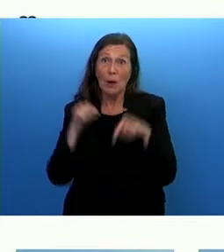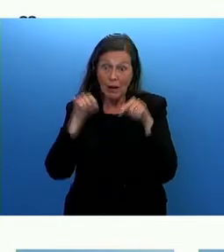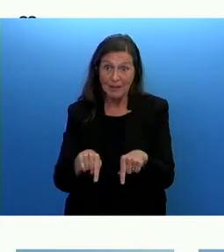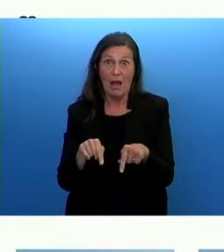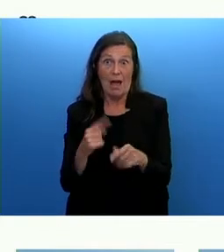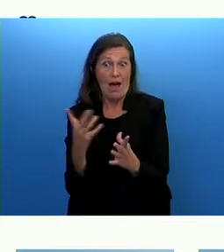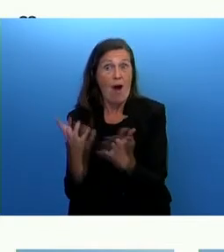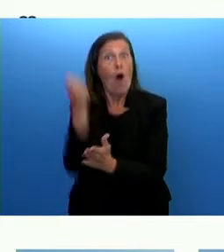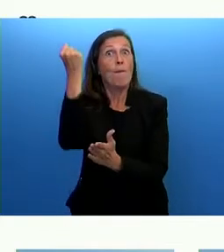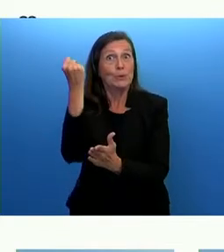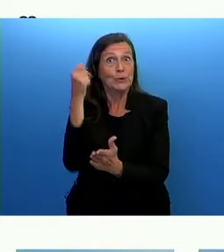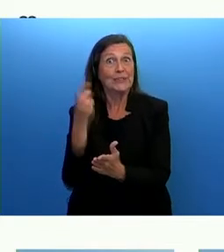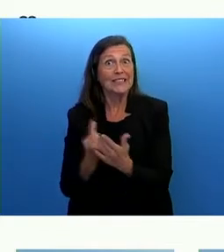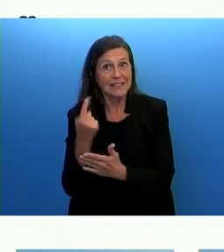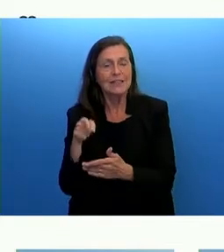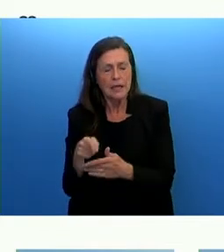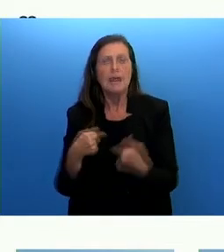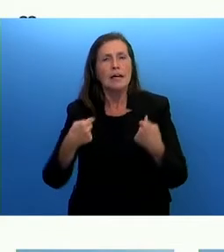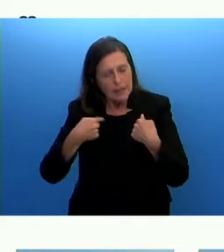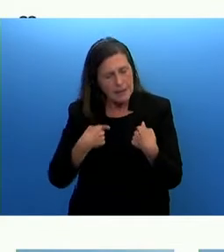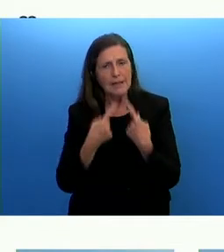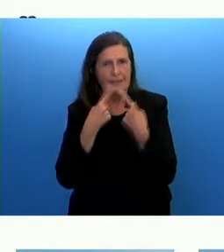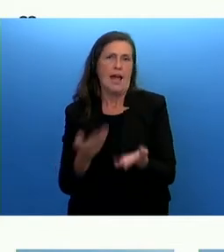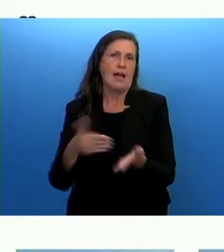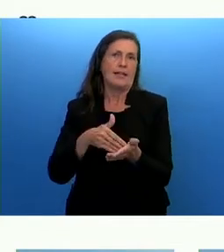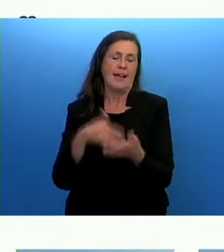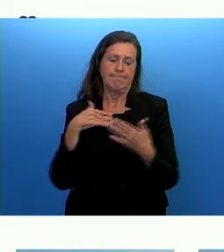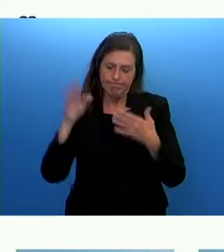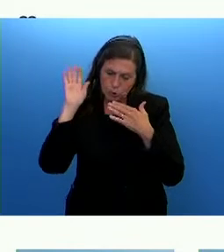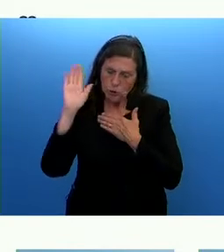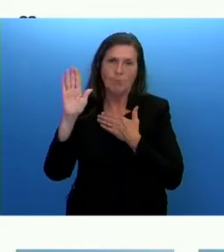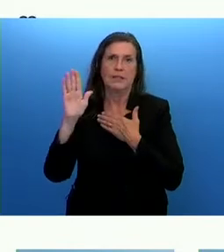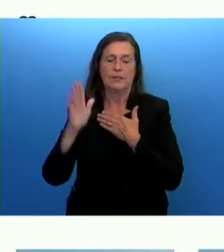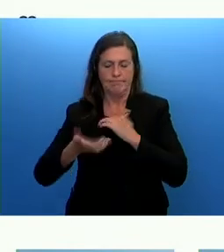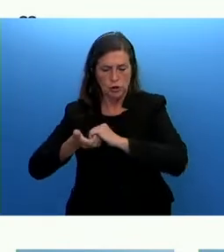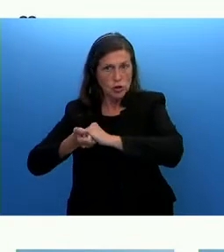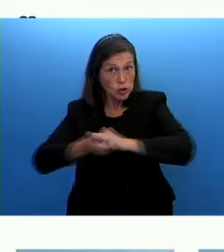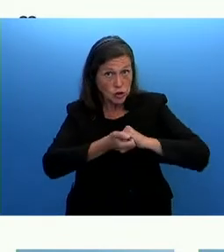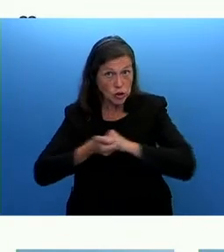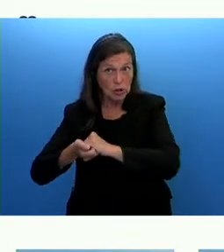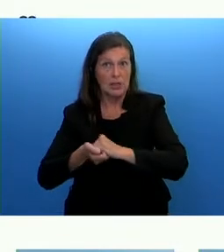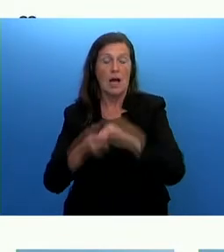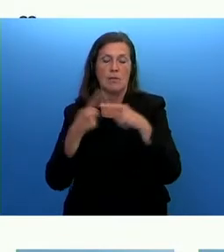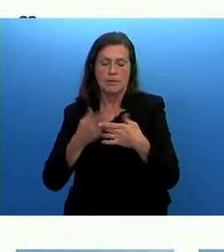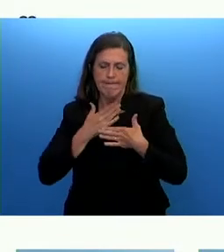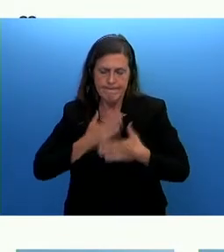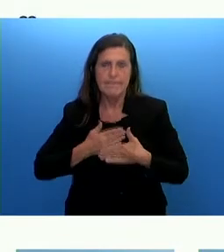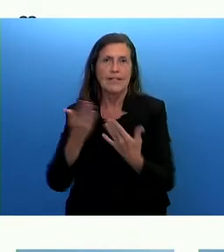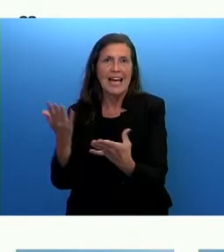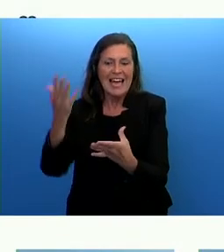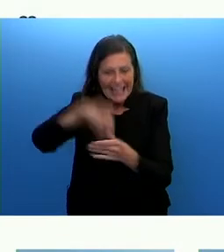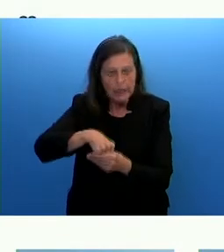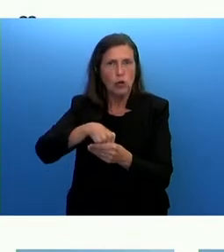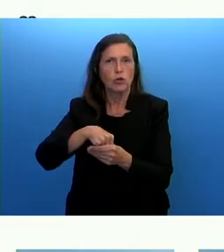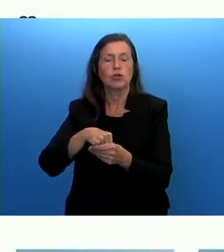an opportunity for us to renew our commitment to solidarity and to inclusion through multilingualism. It's